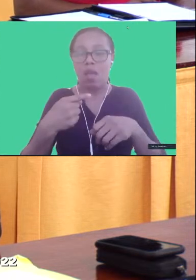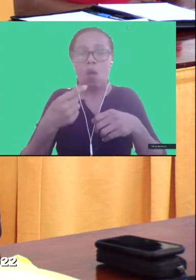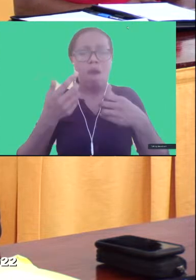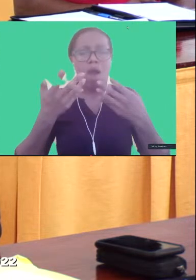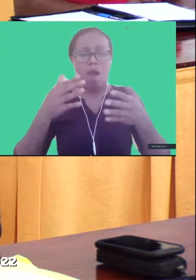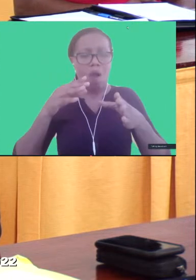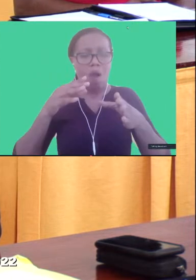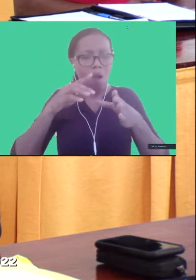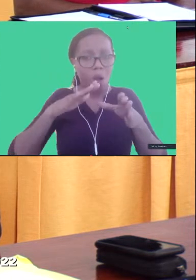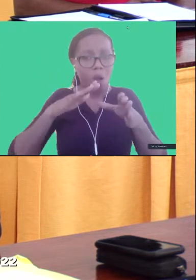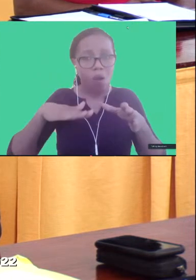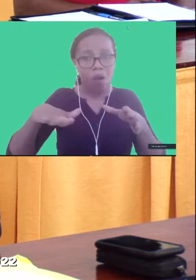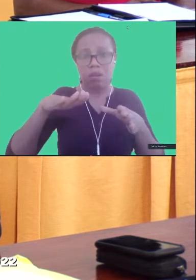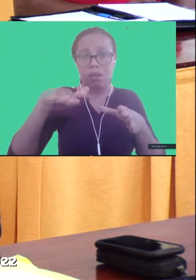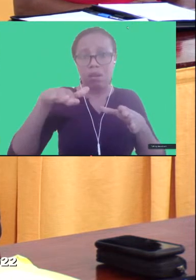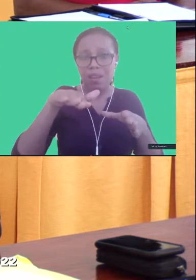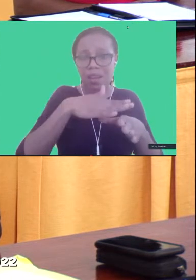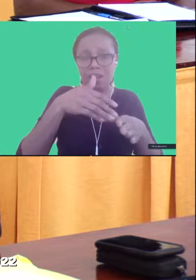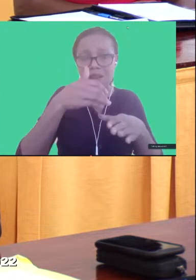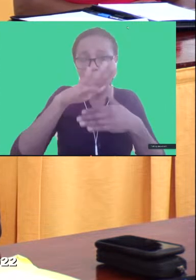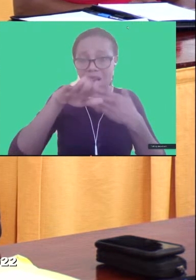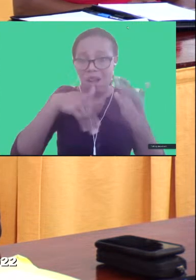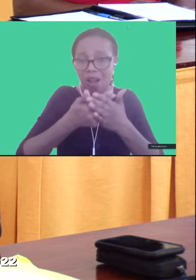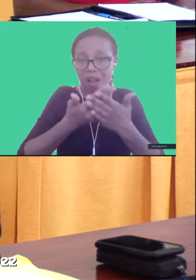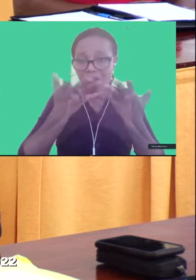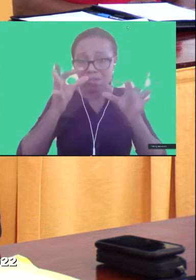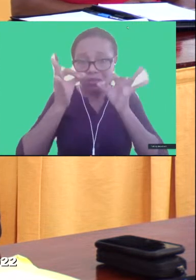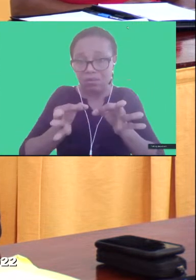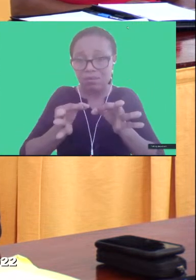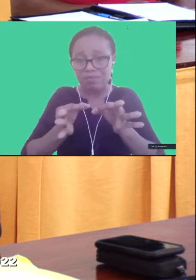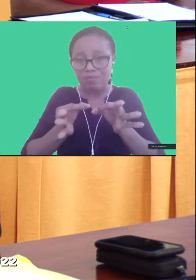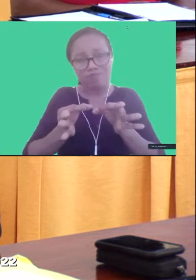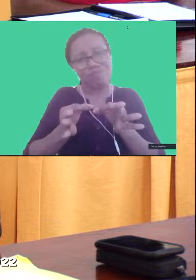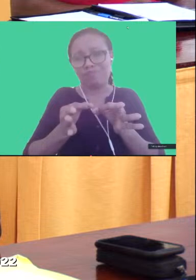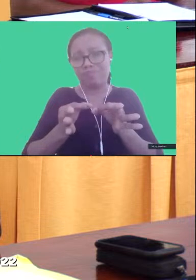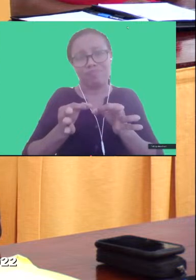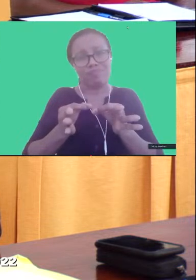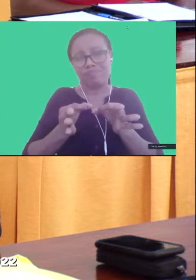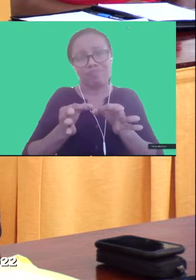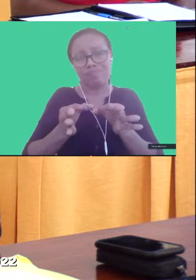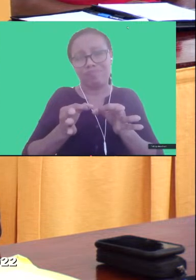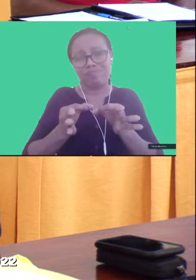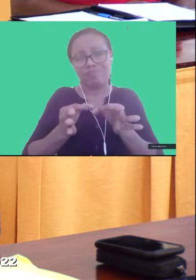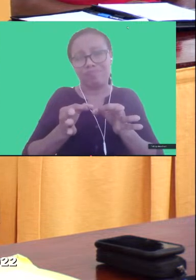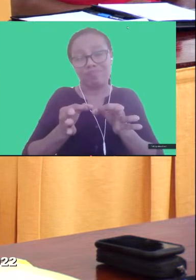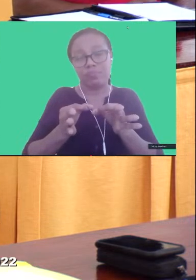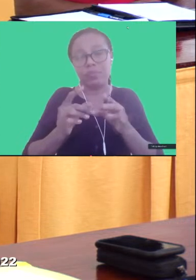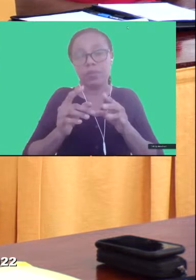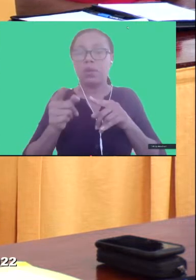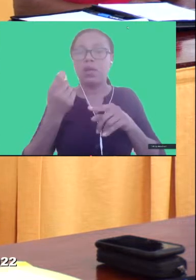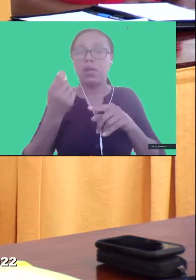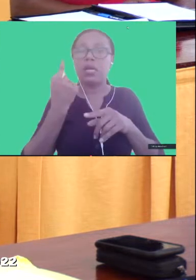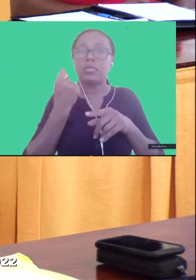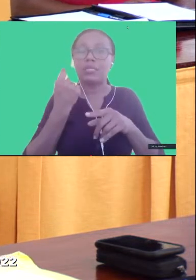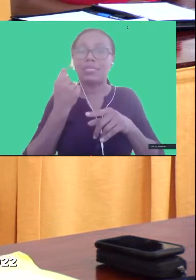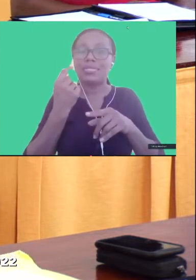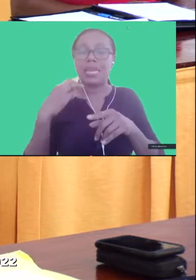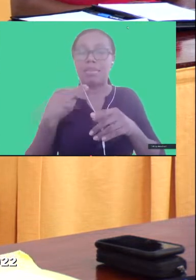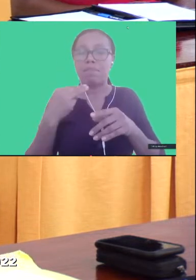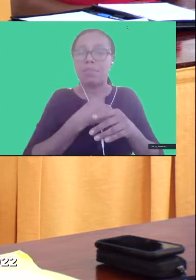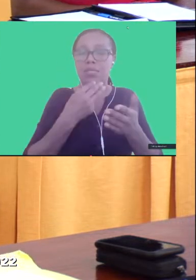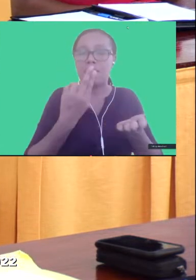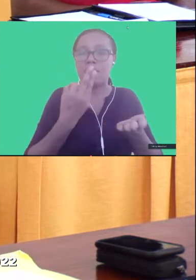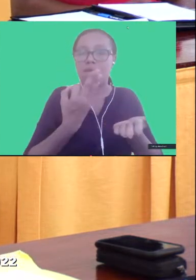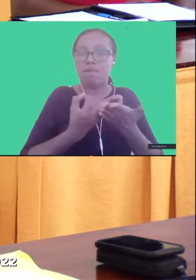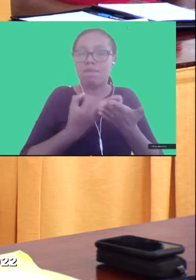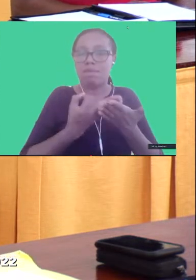the conversation I would have had with the Minister of Finance in the preparation for these estimates is that I think time has come for us to make a start, and